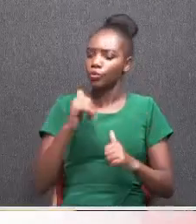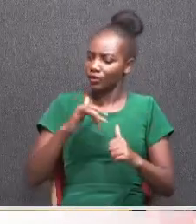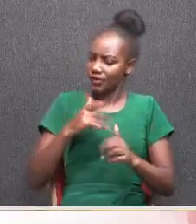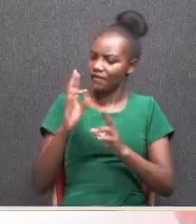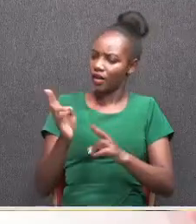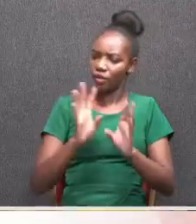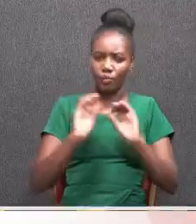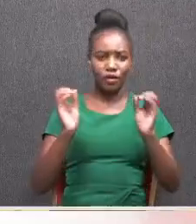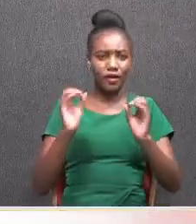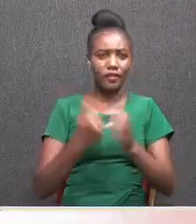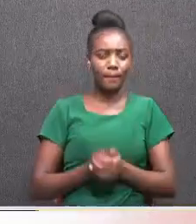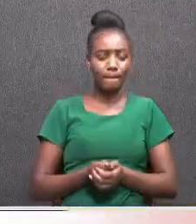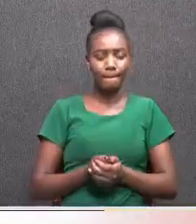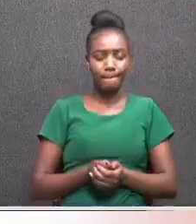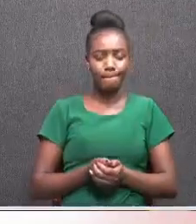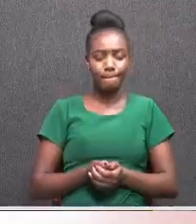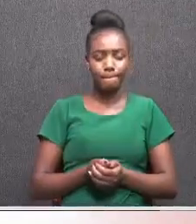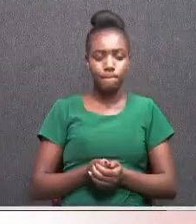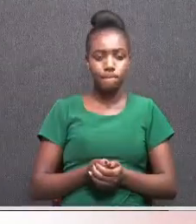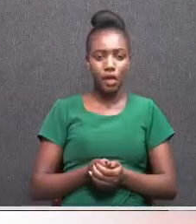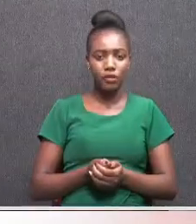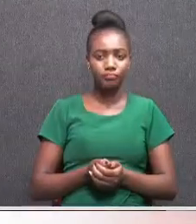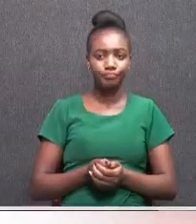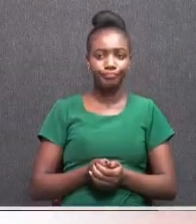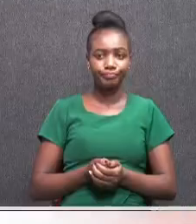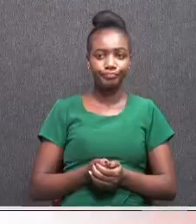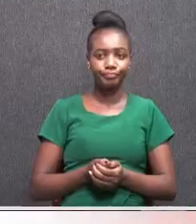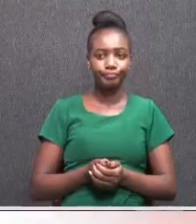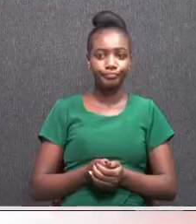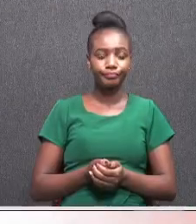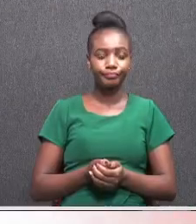Chichi Josephine reporting for TV 47, Nakuru.